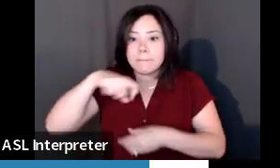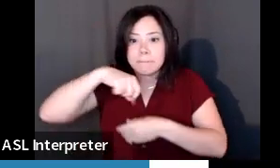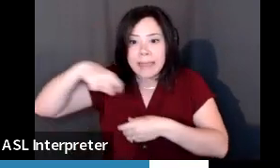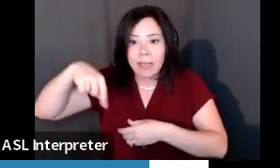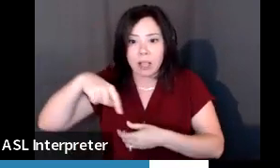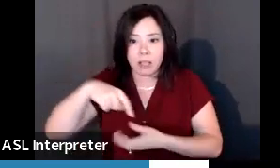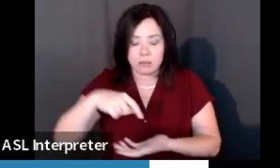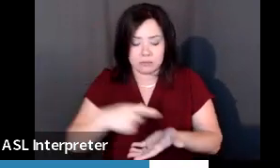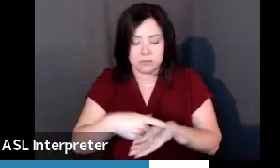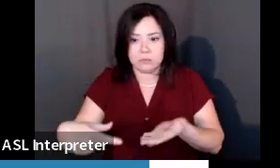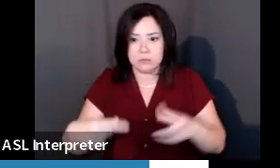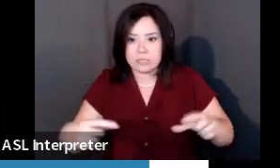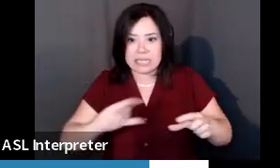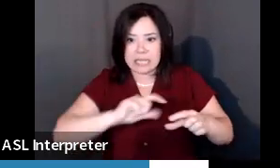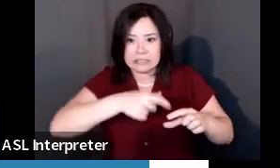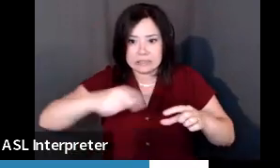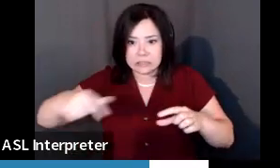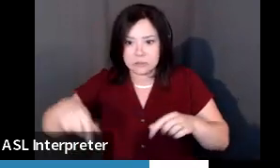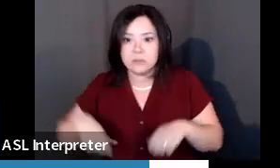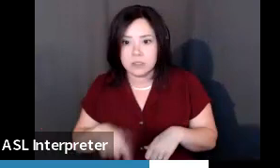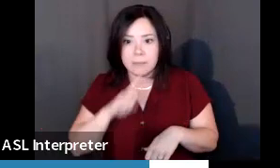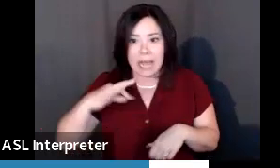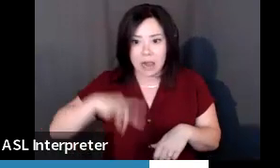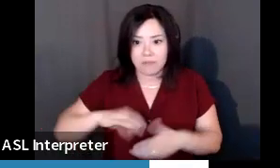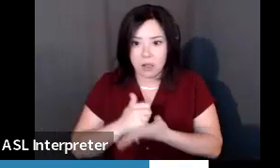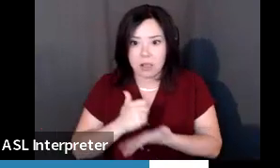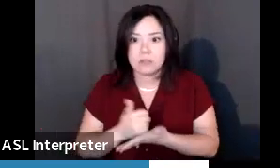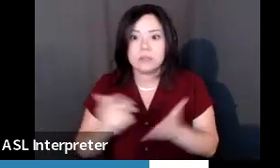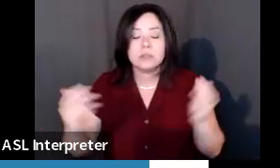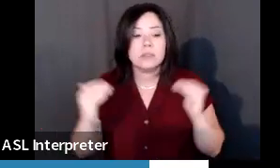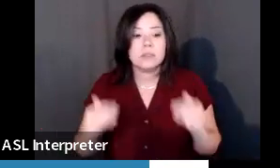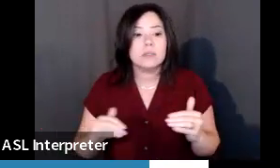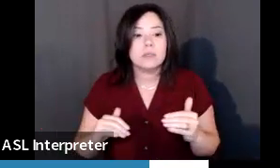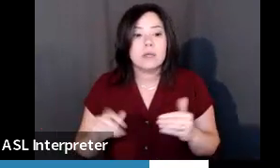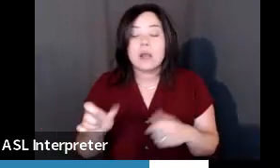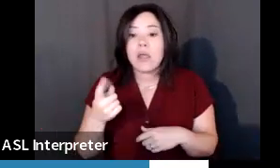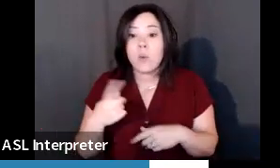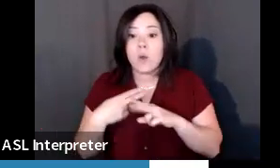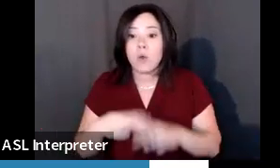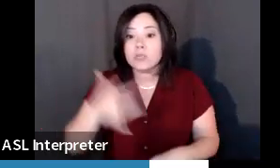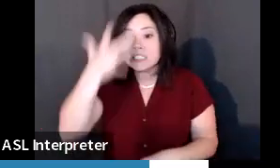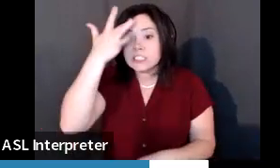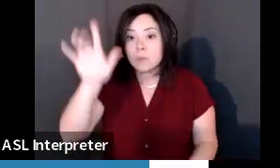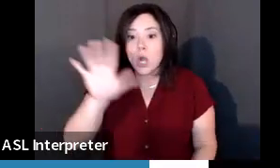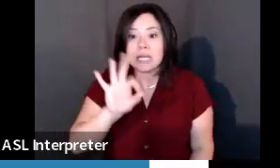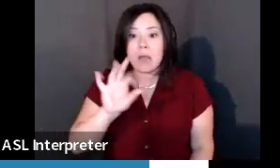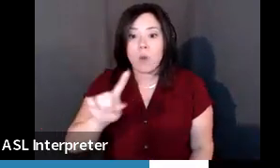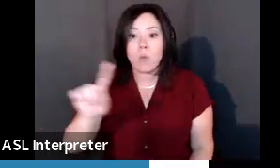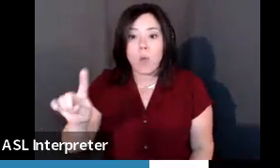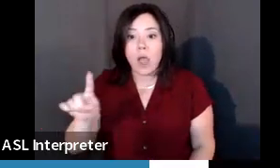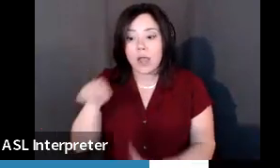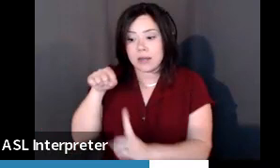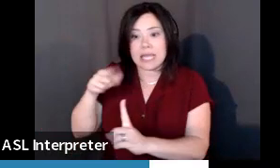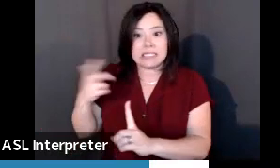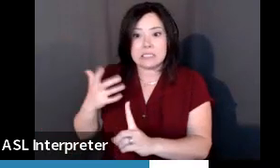super helpful. And then there's a service called Smart 911, and that is a